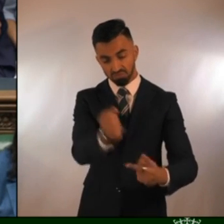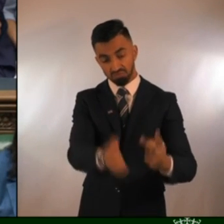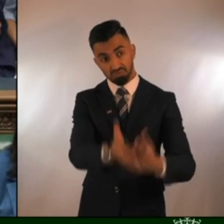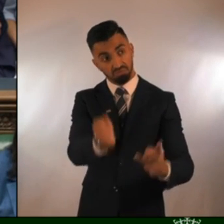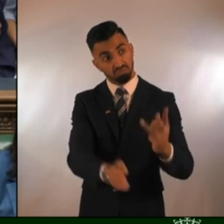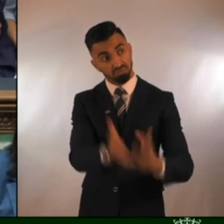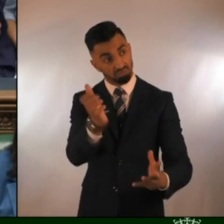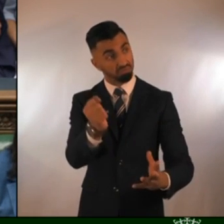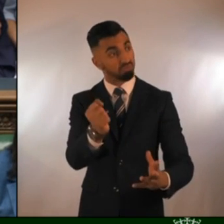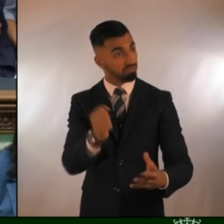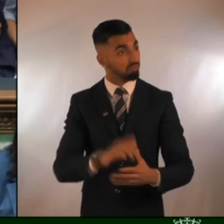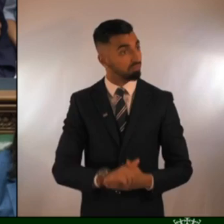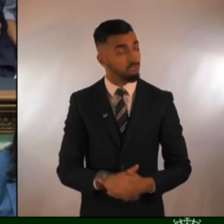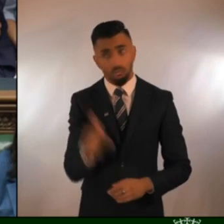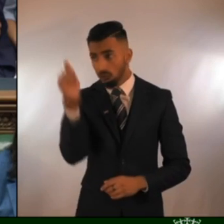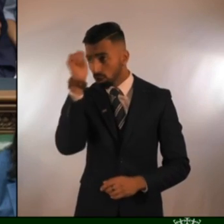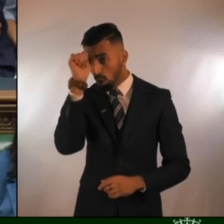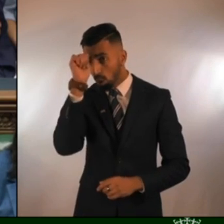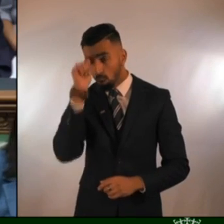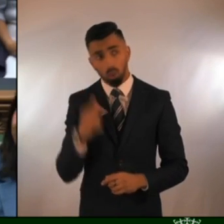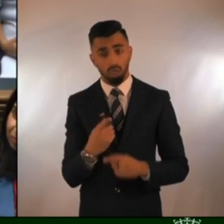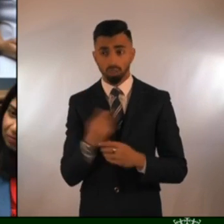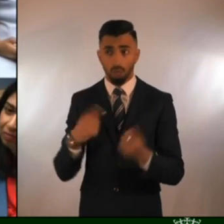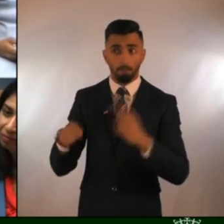in our manifesto, but with room to spare.